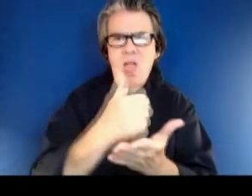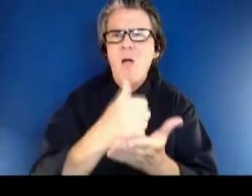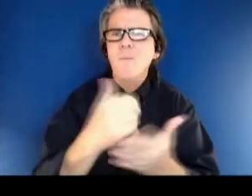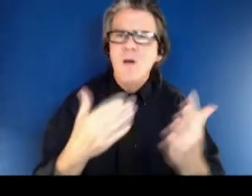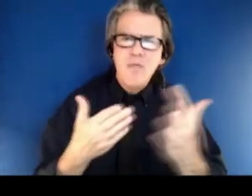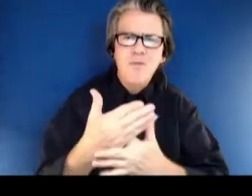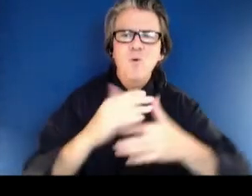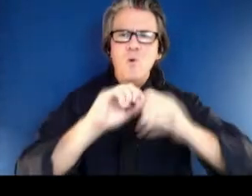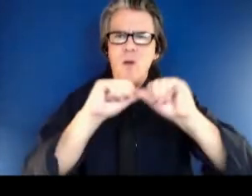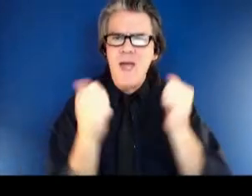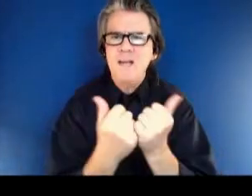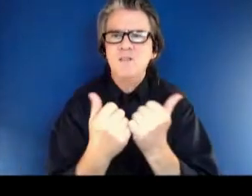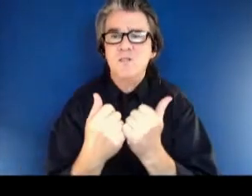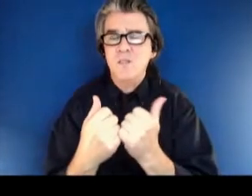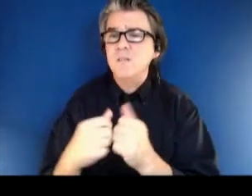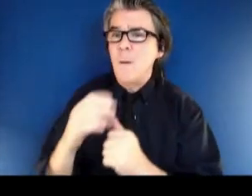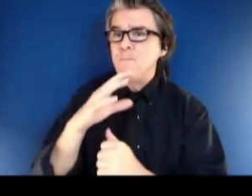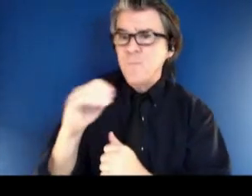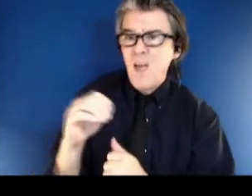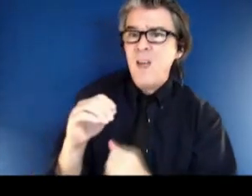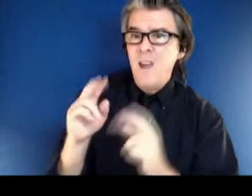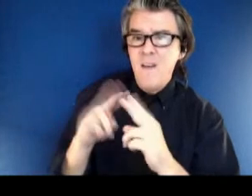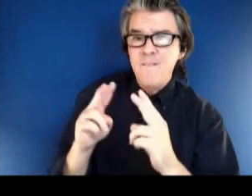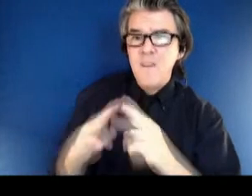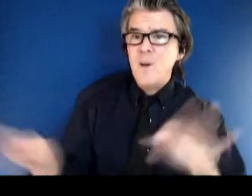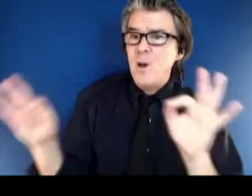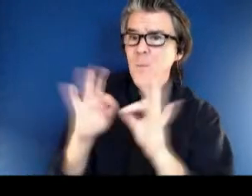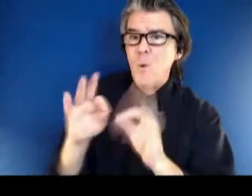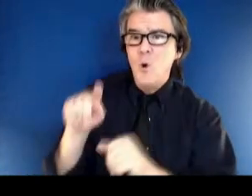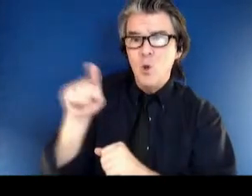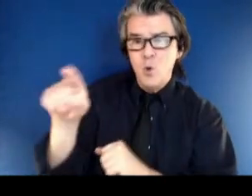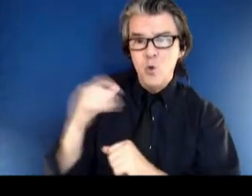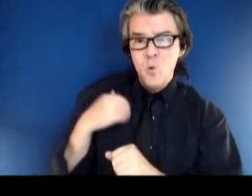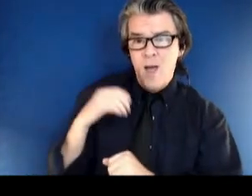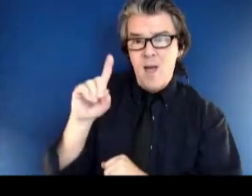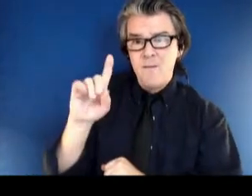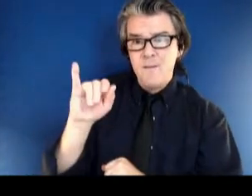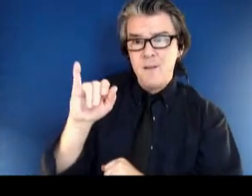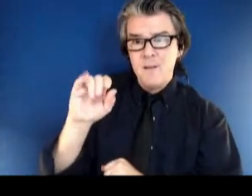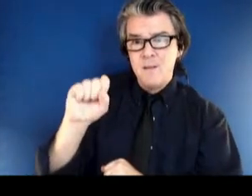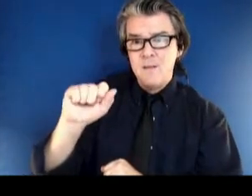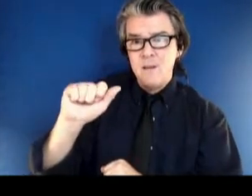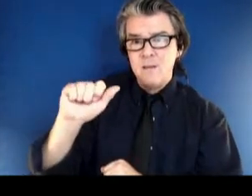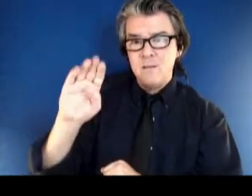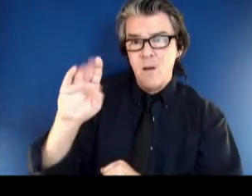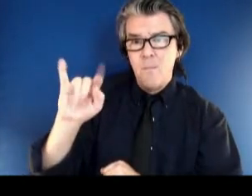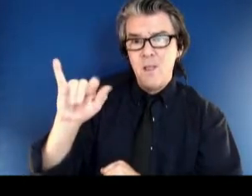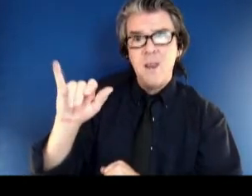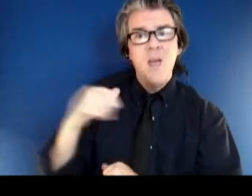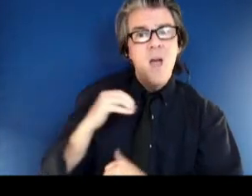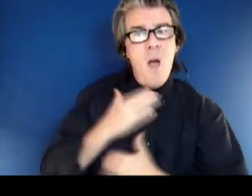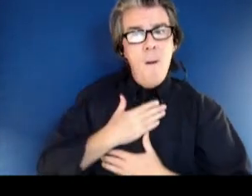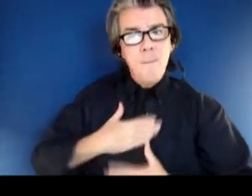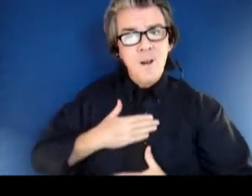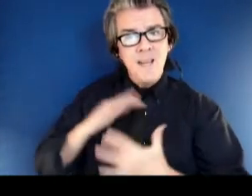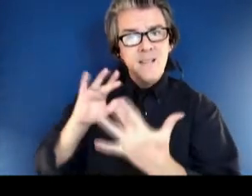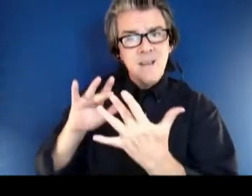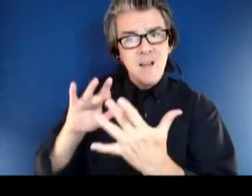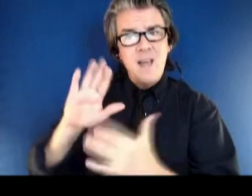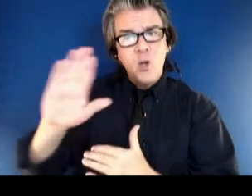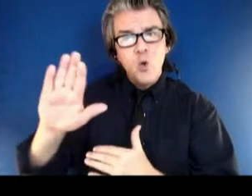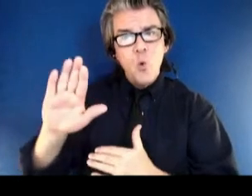needs are encouraged to contact their regional independent living centers. Those independent living centers will work with